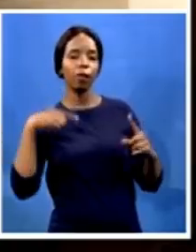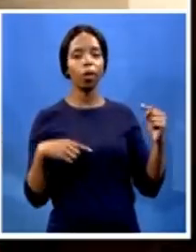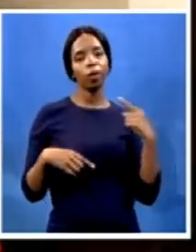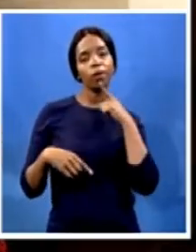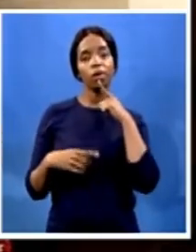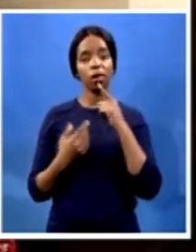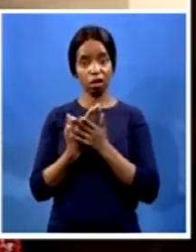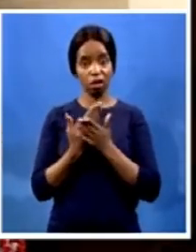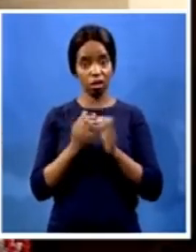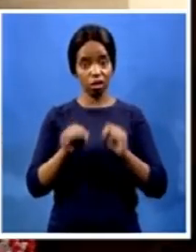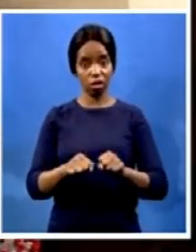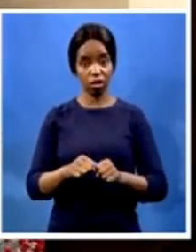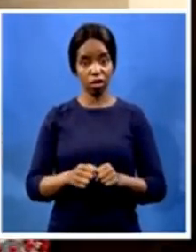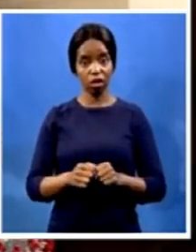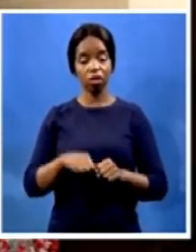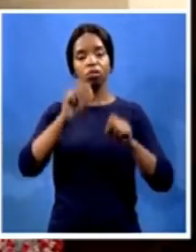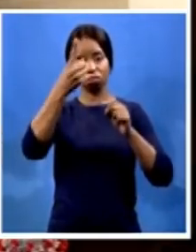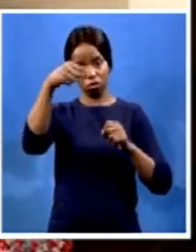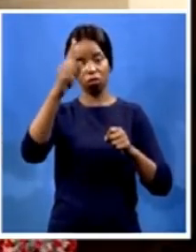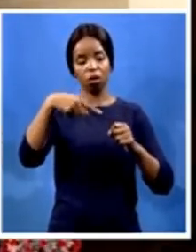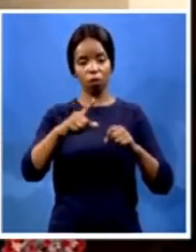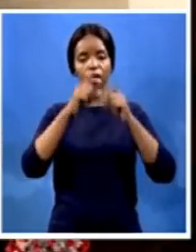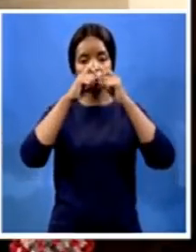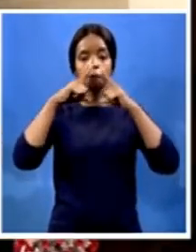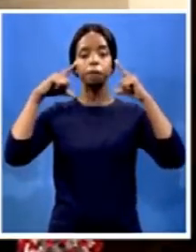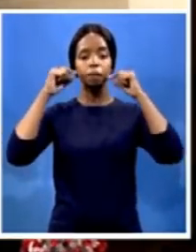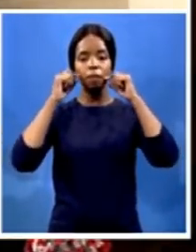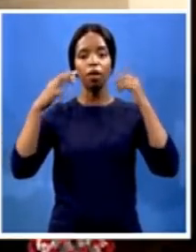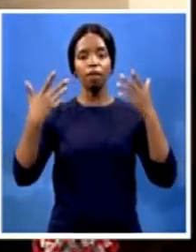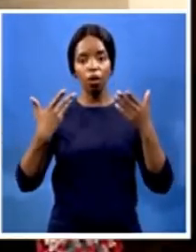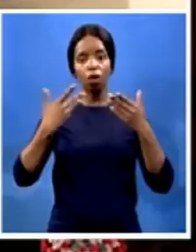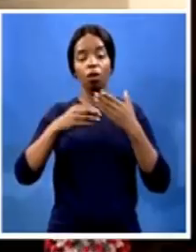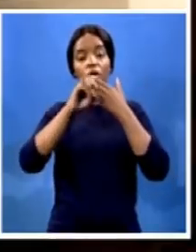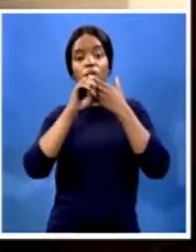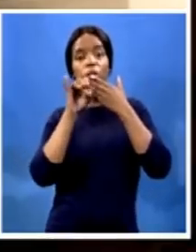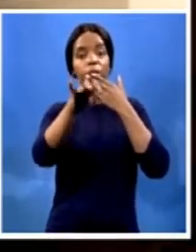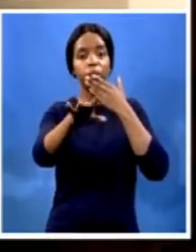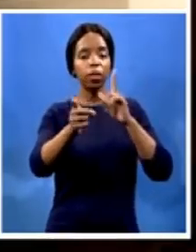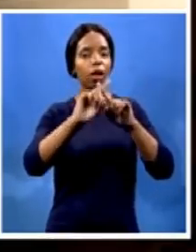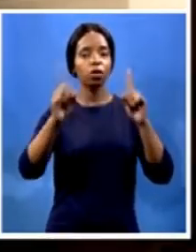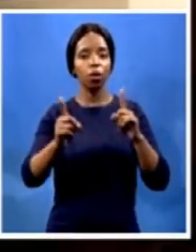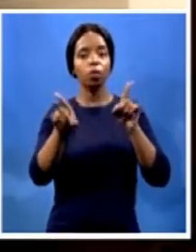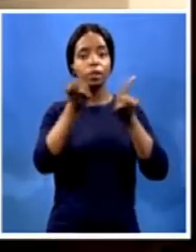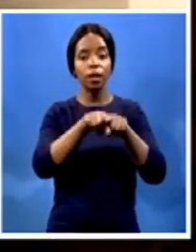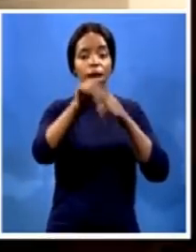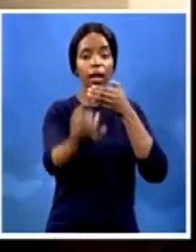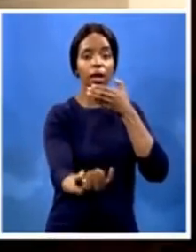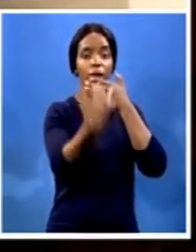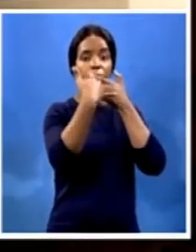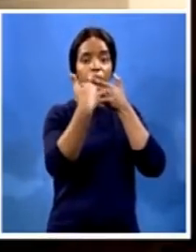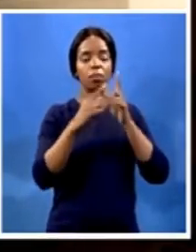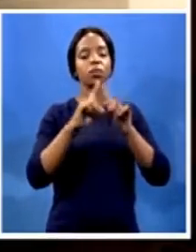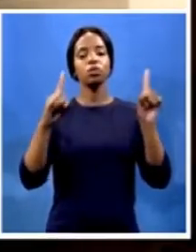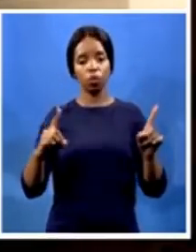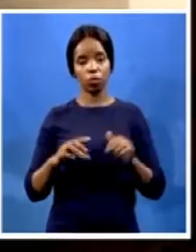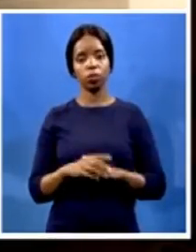Correct. So, correct. Absolutely. Look, we have a huge population. We need as many masks as we can. How quick are you guys to